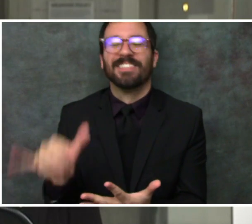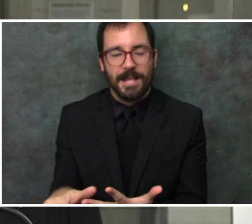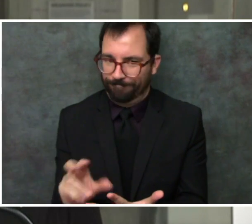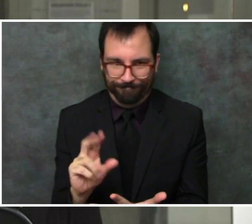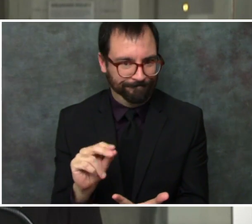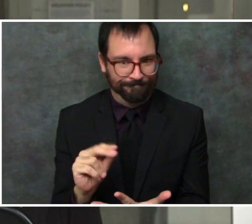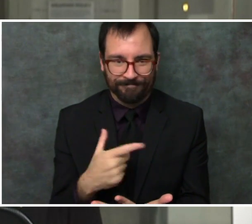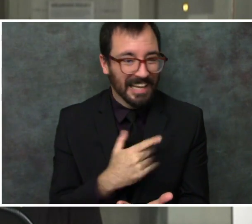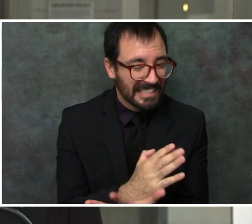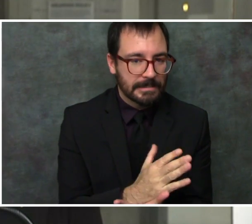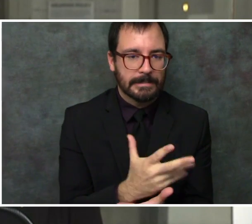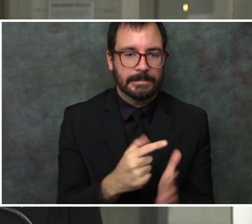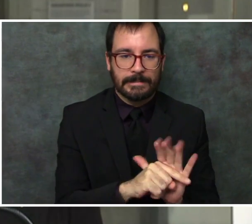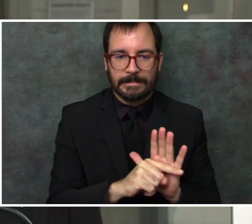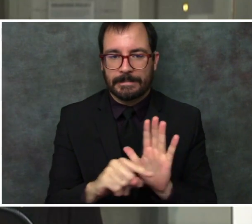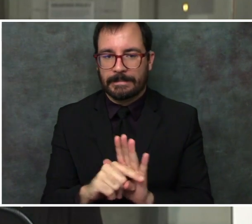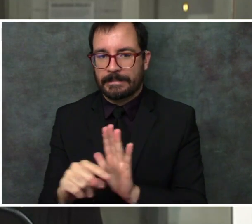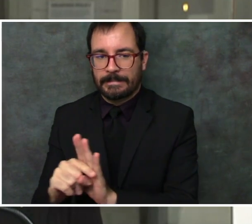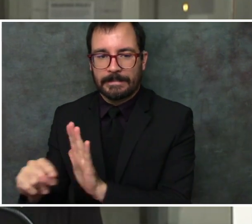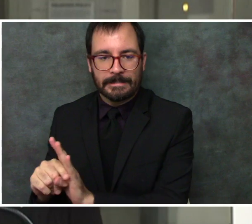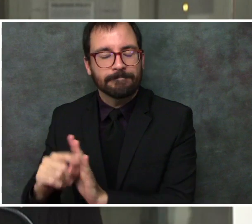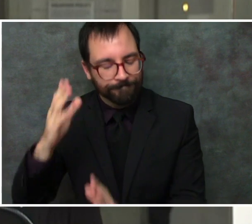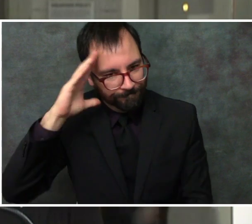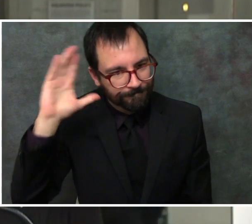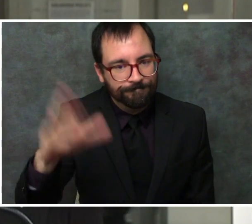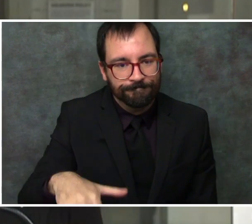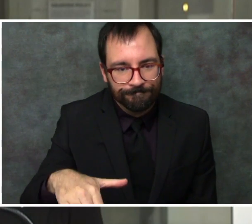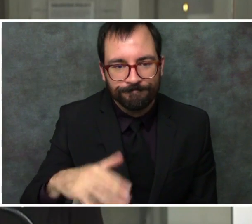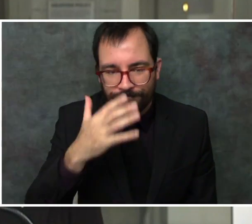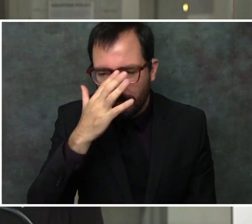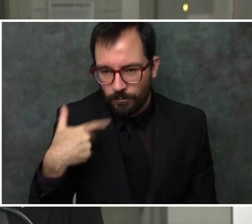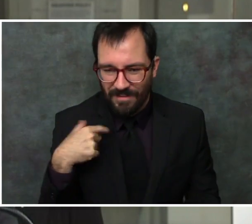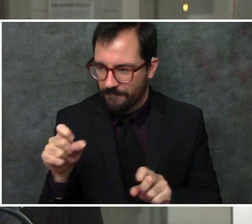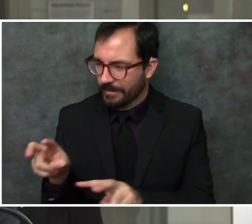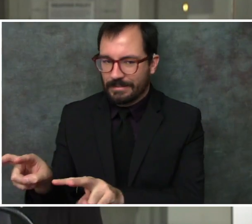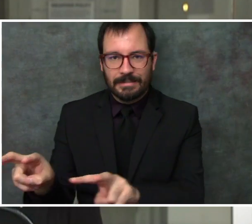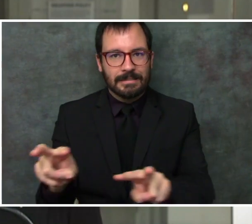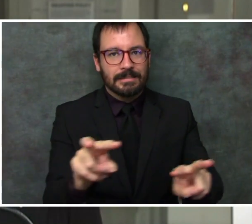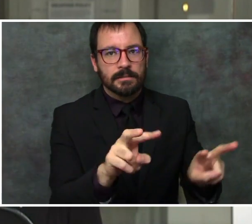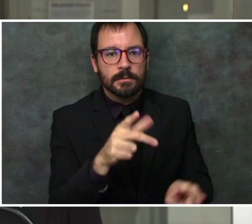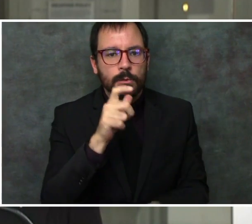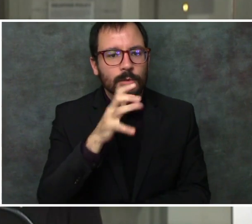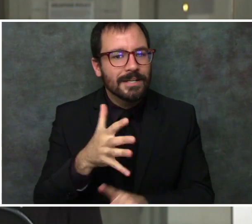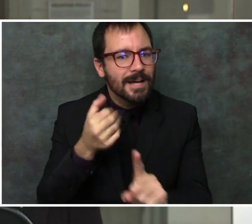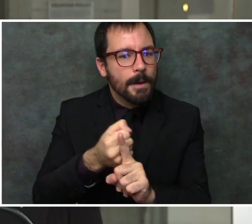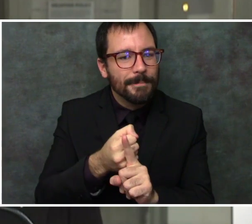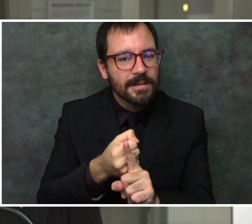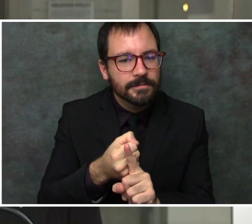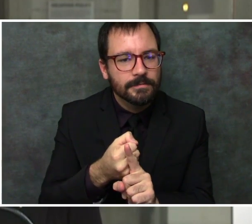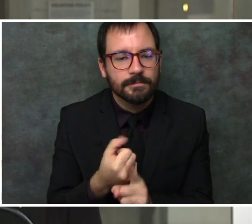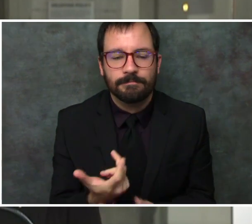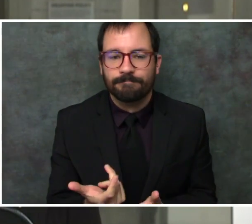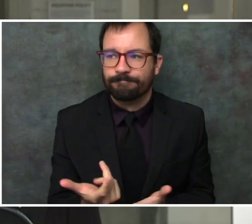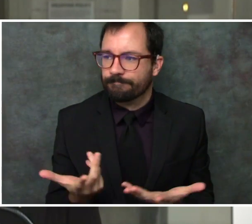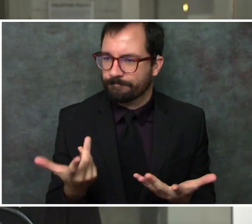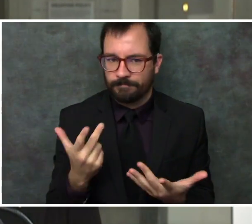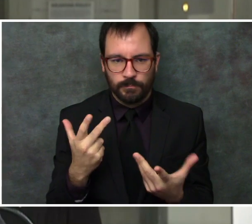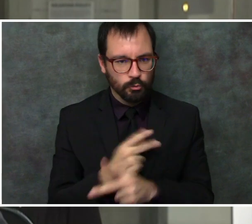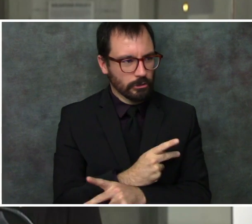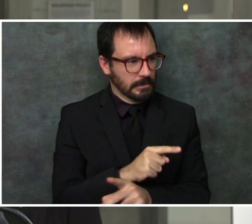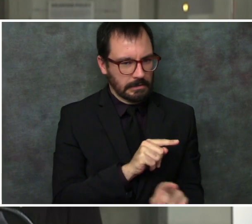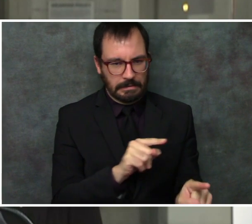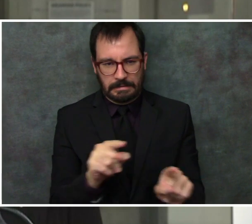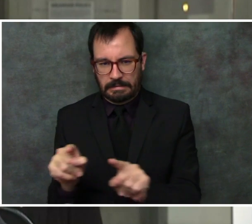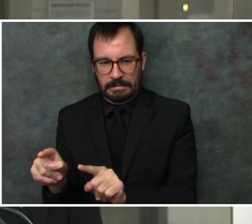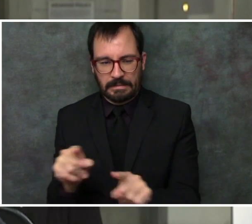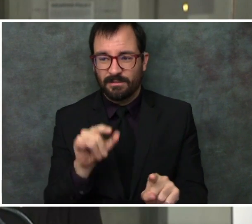those impacted around us. This decision came down to me realizing that our highest need